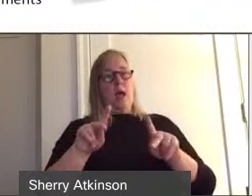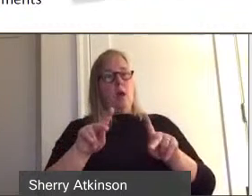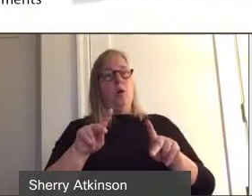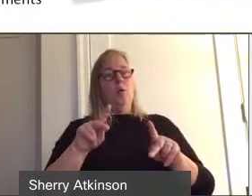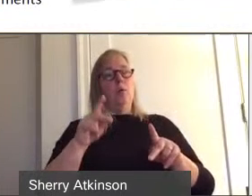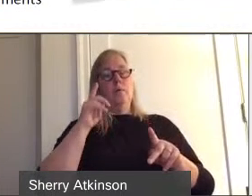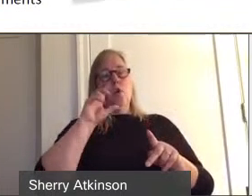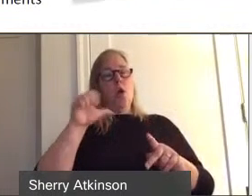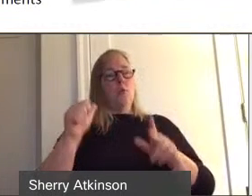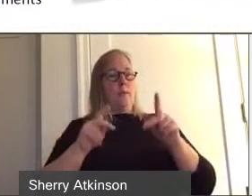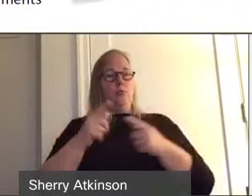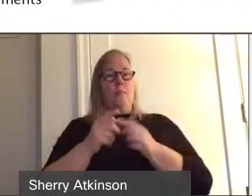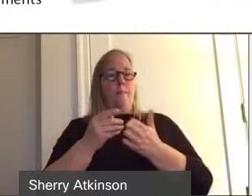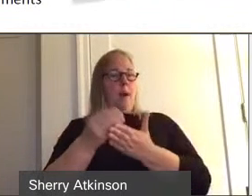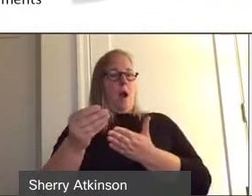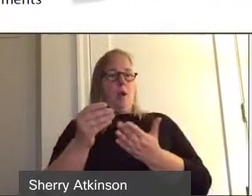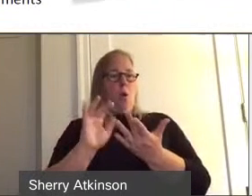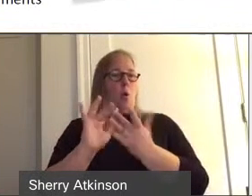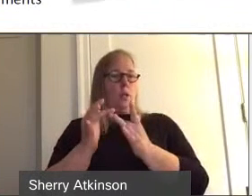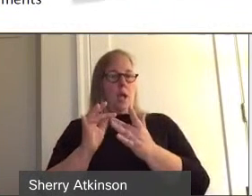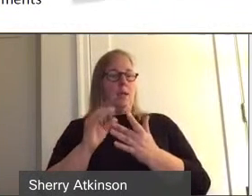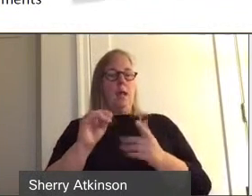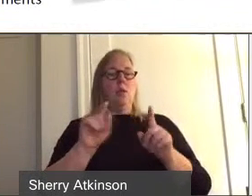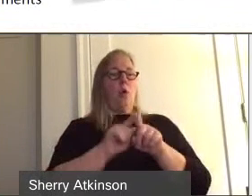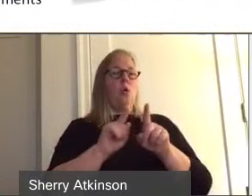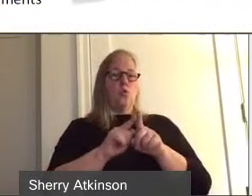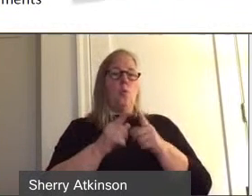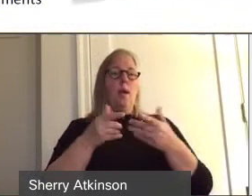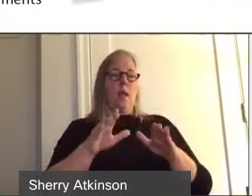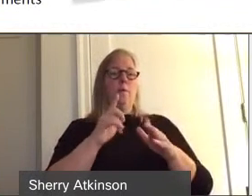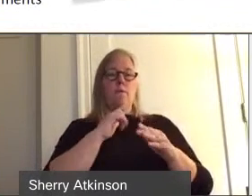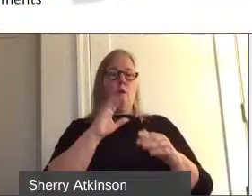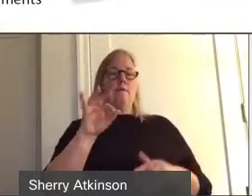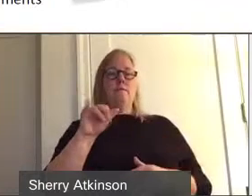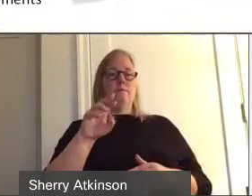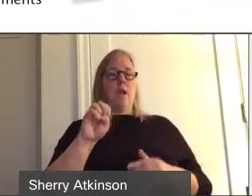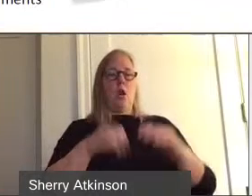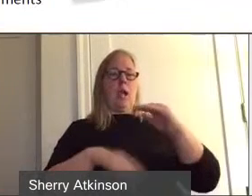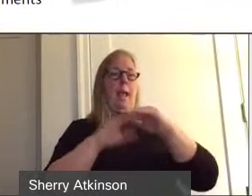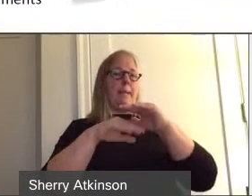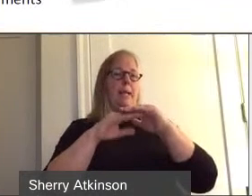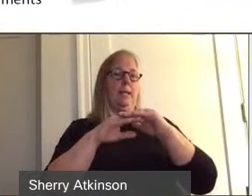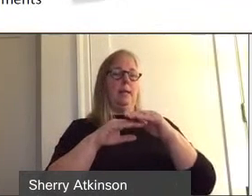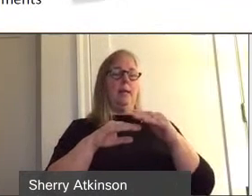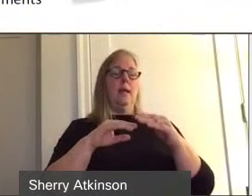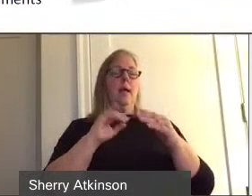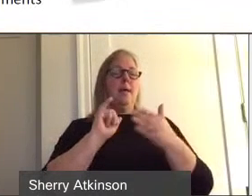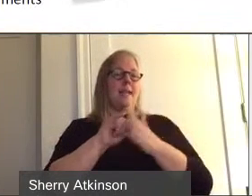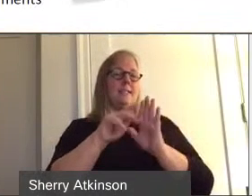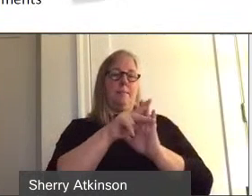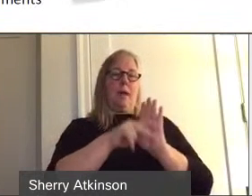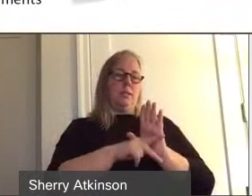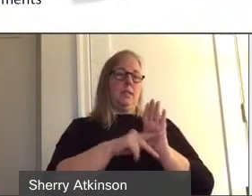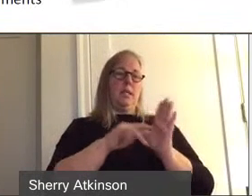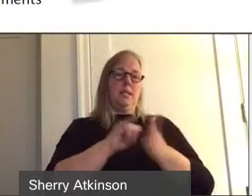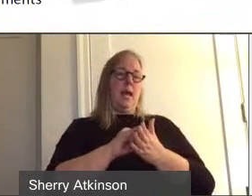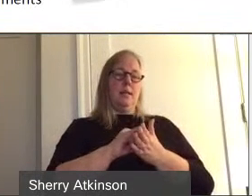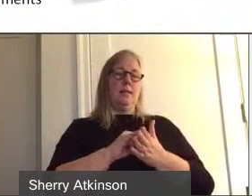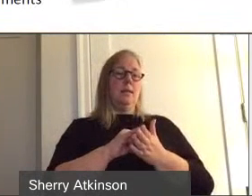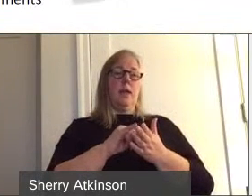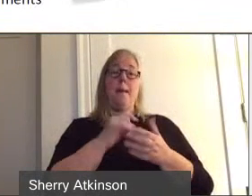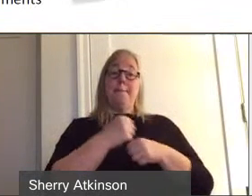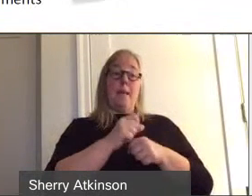and also allow for fare capping, which is essentially a policy that ensures that you're